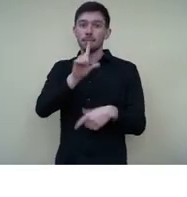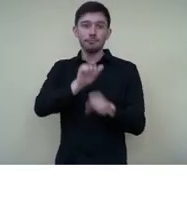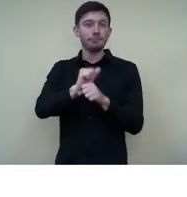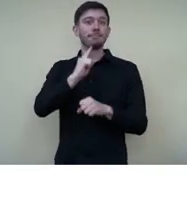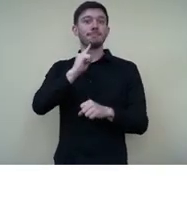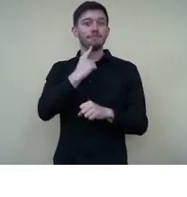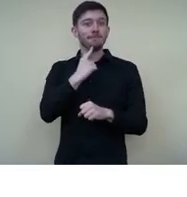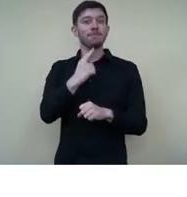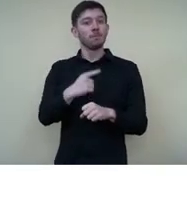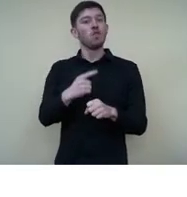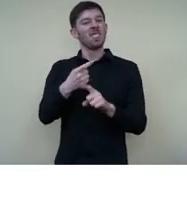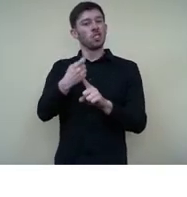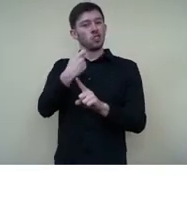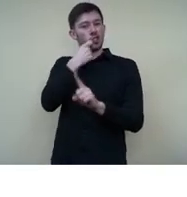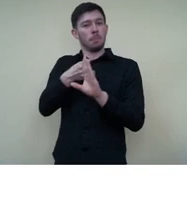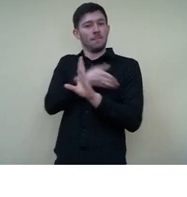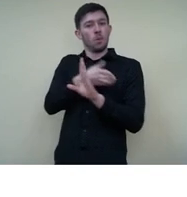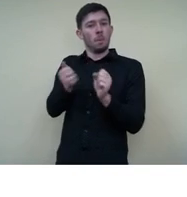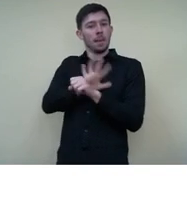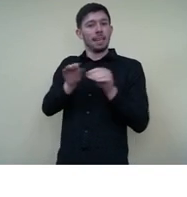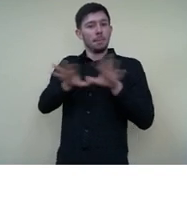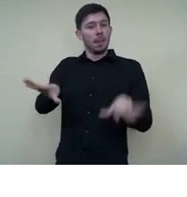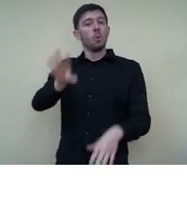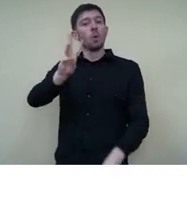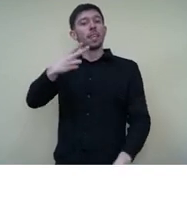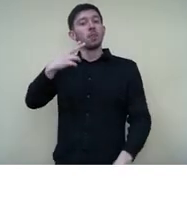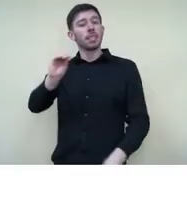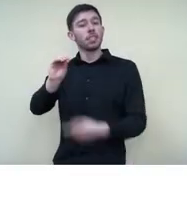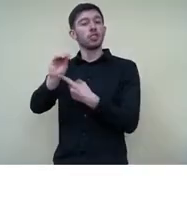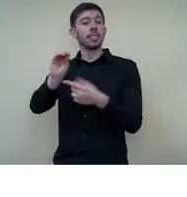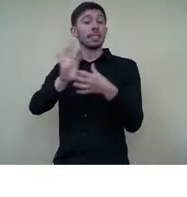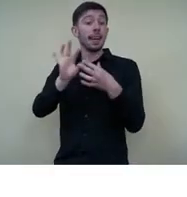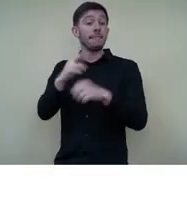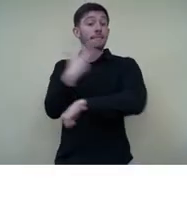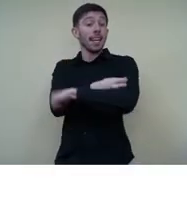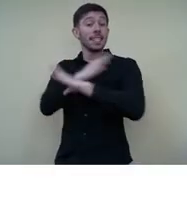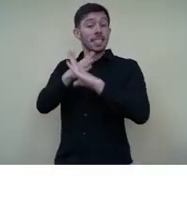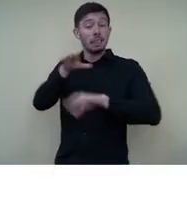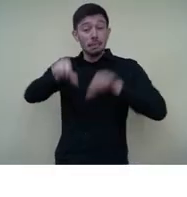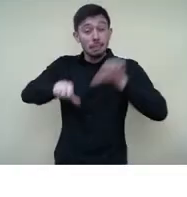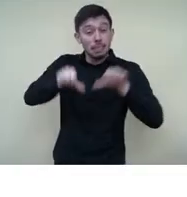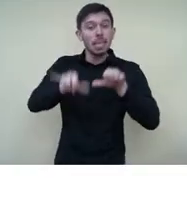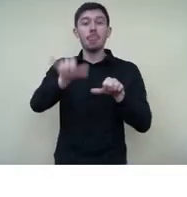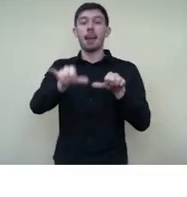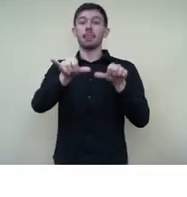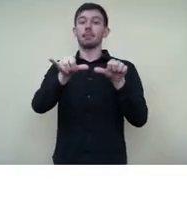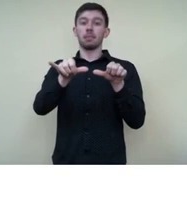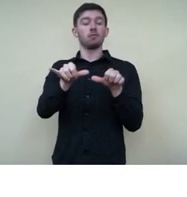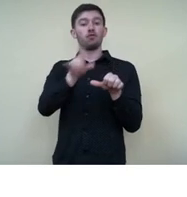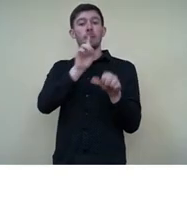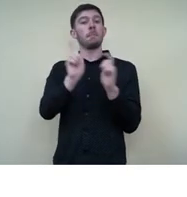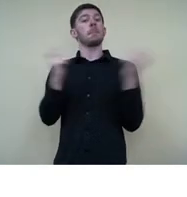serious because this is right before the pandemic, and the World Health Organization was saying that vaccine hesitancy is a really big deal and it stands to set